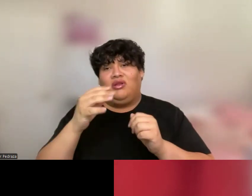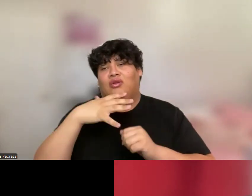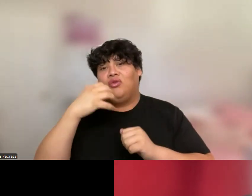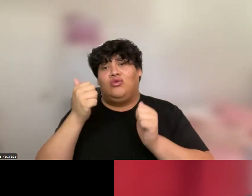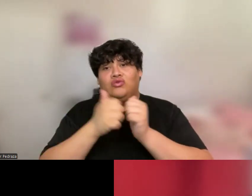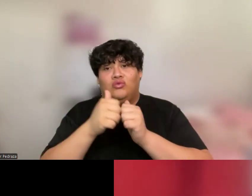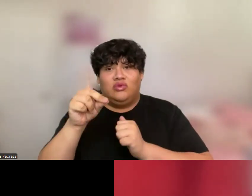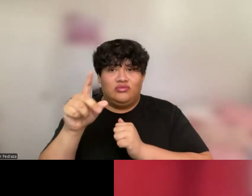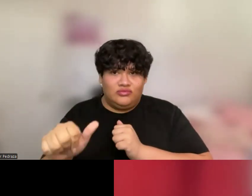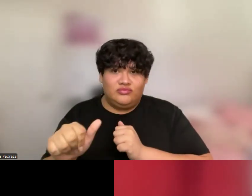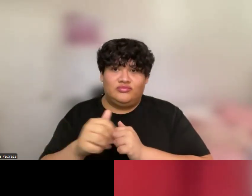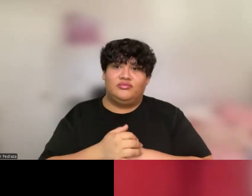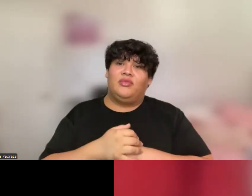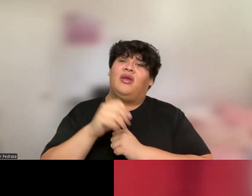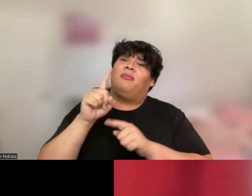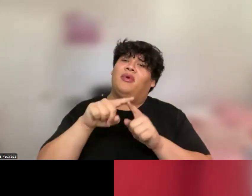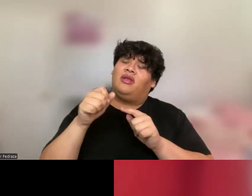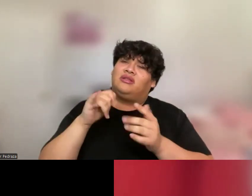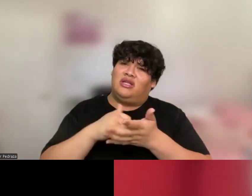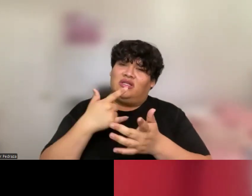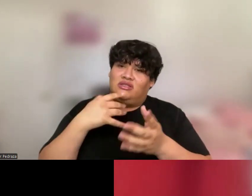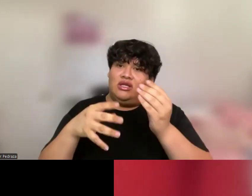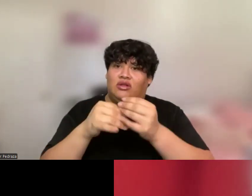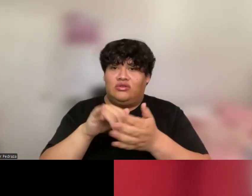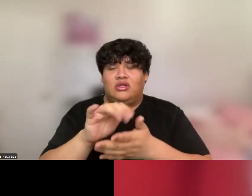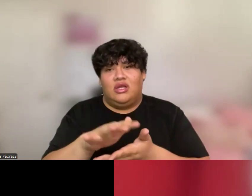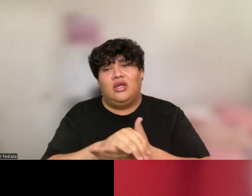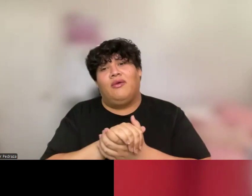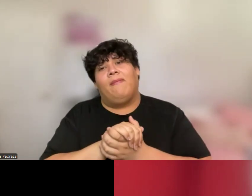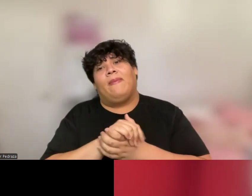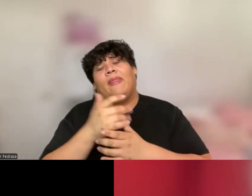Yeah, can I just build on that for a moment, Bertha? I've